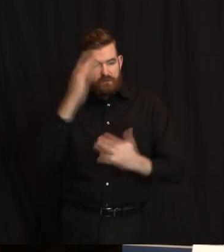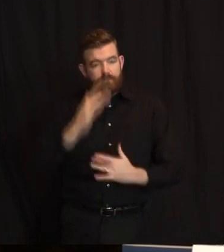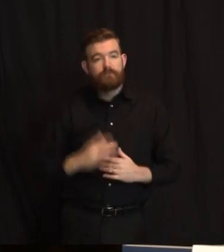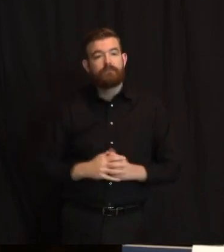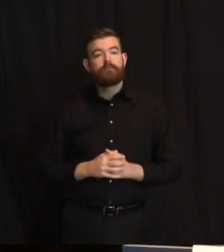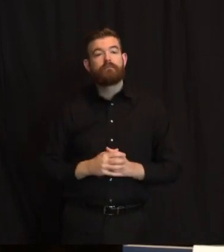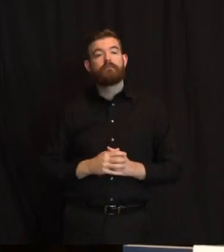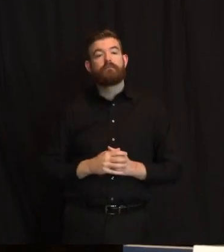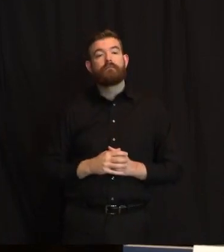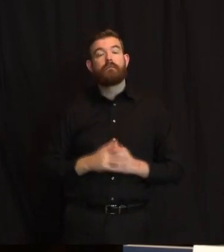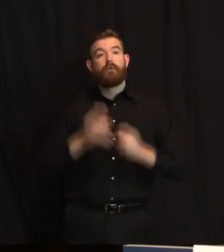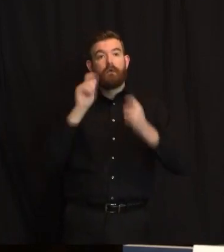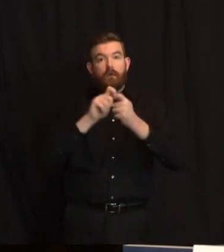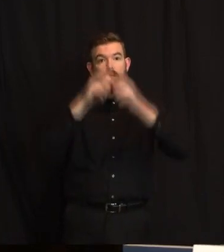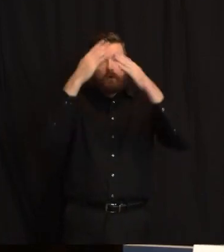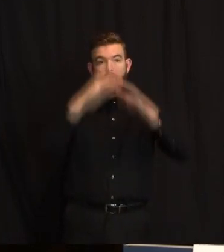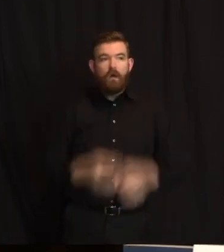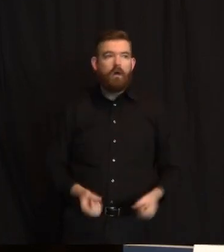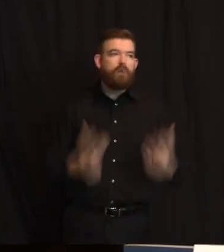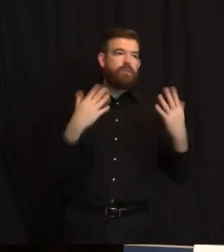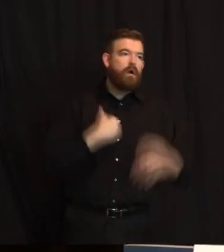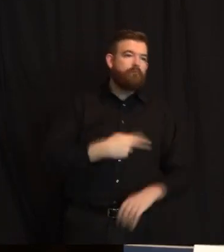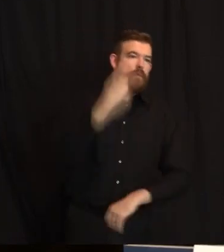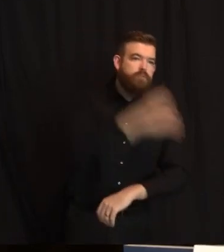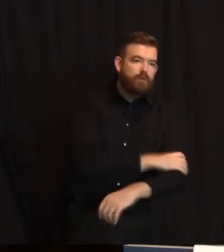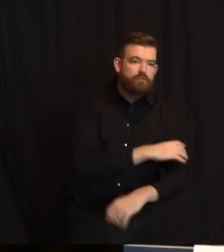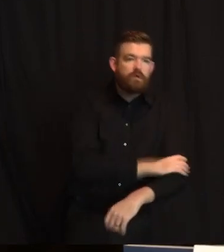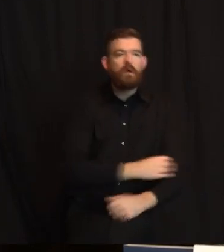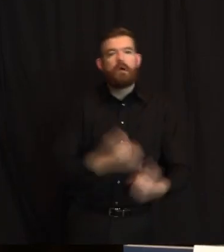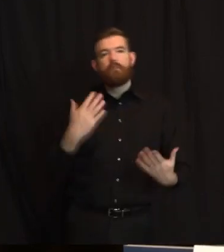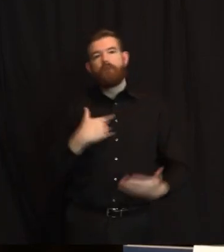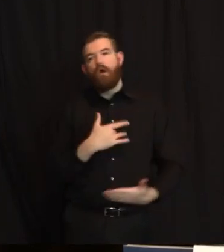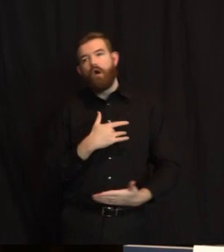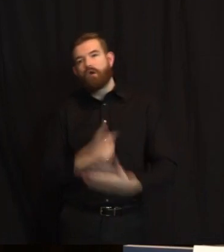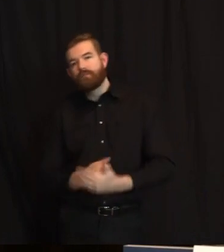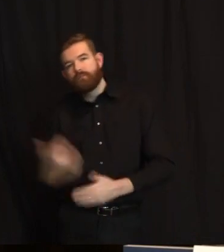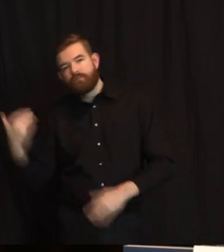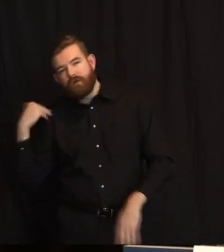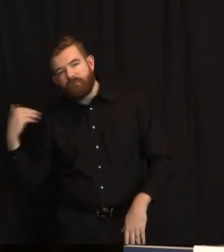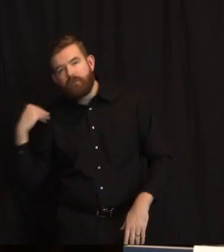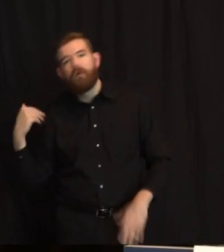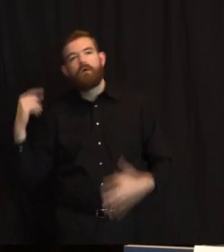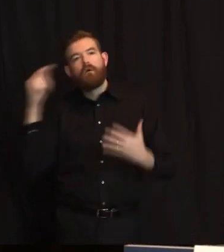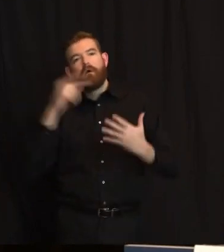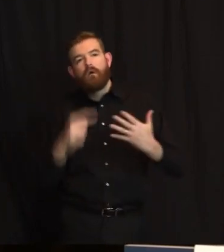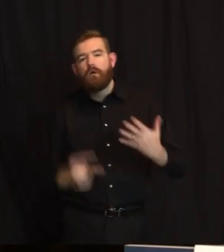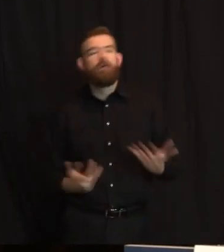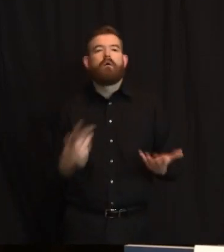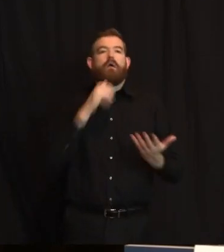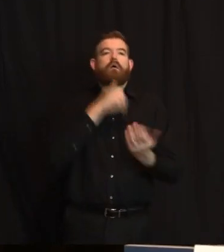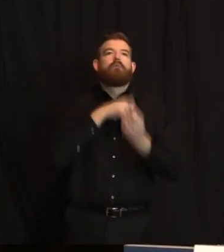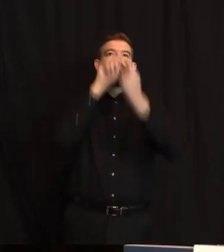say, hypertension versus a previous heart attack or something like that. That level of data we don't yet